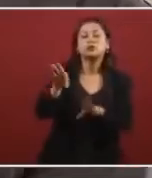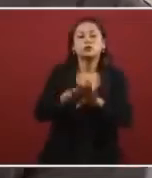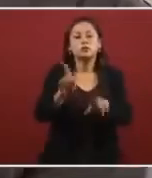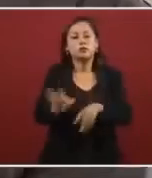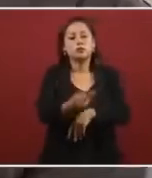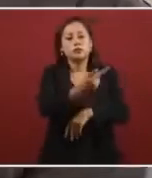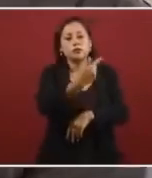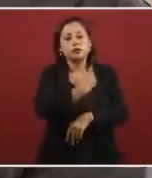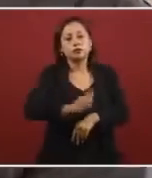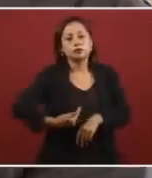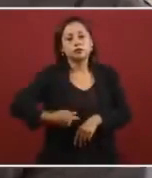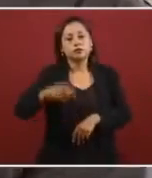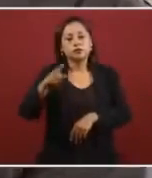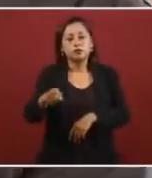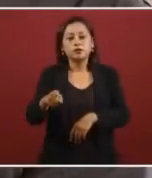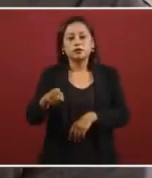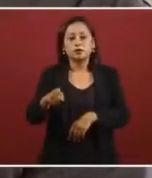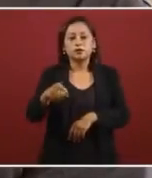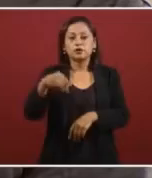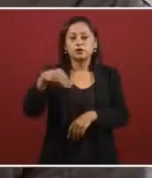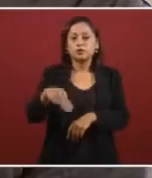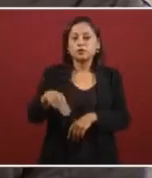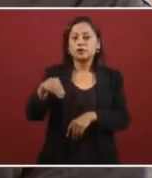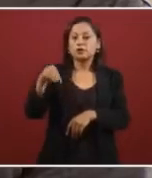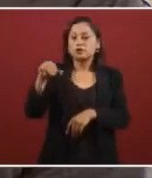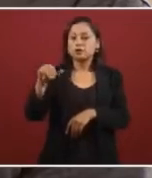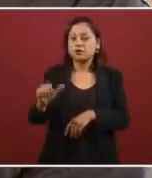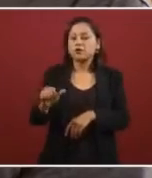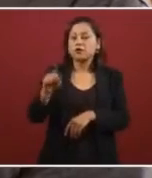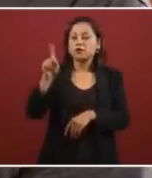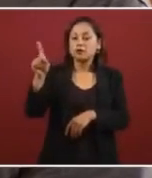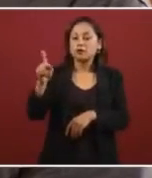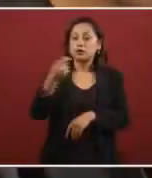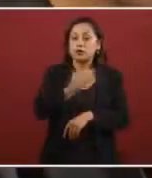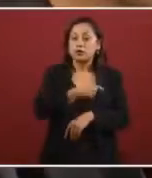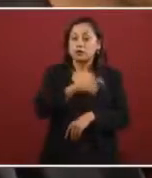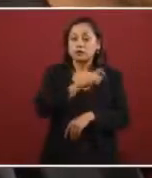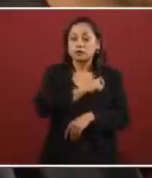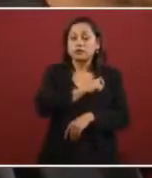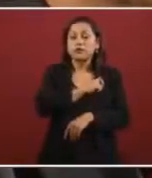they want anybody that gets found to be involved be sent to the